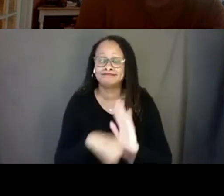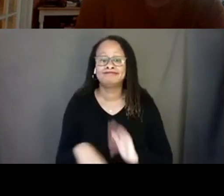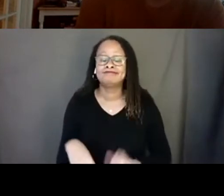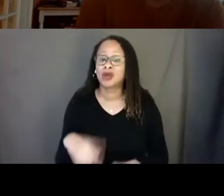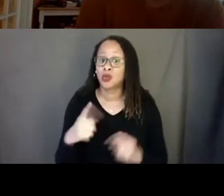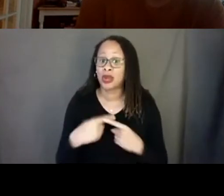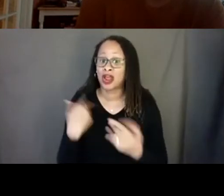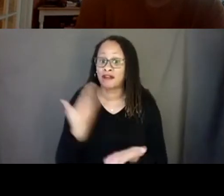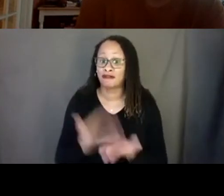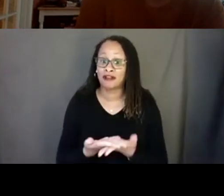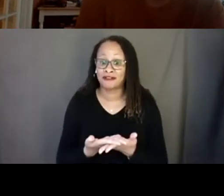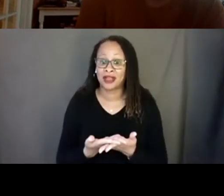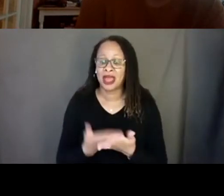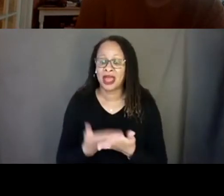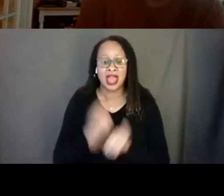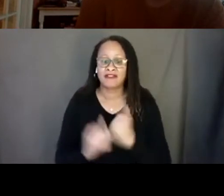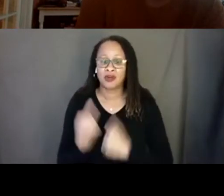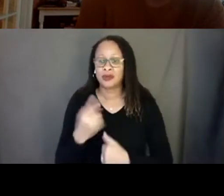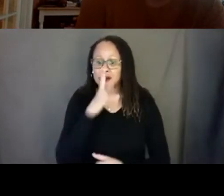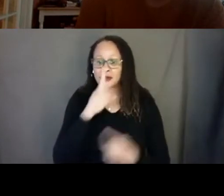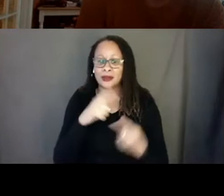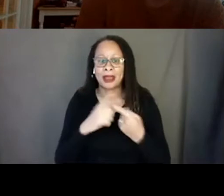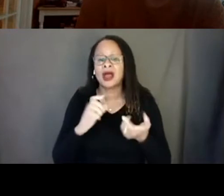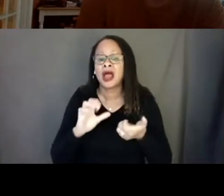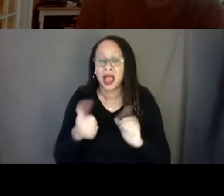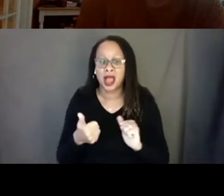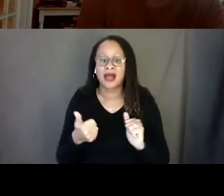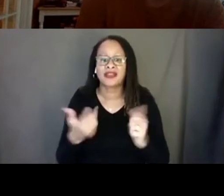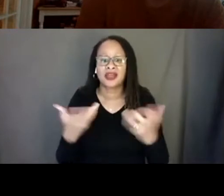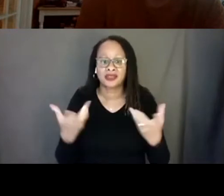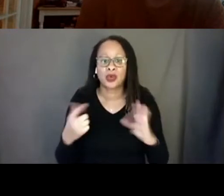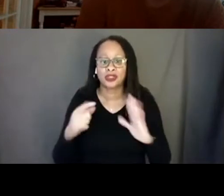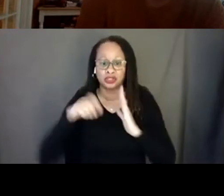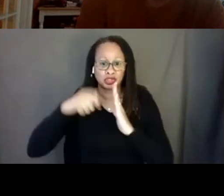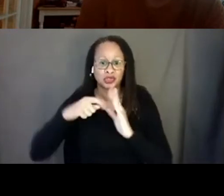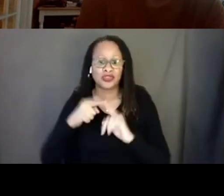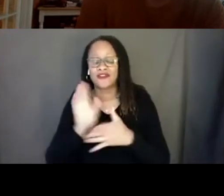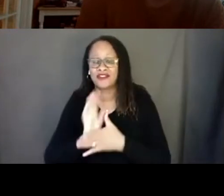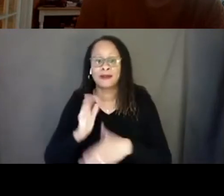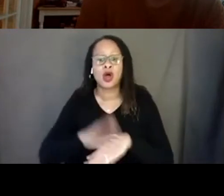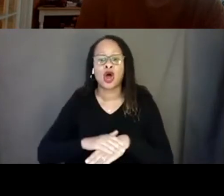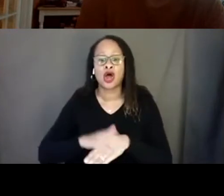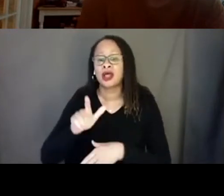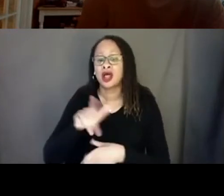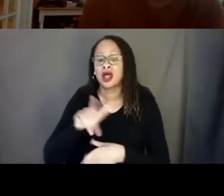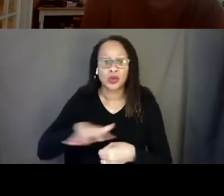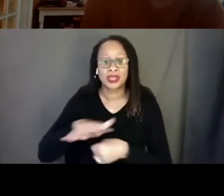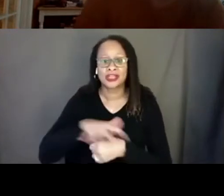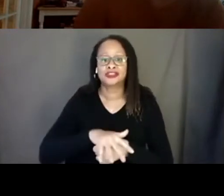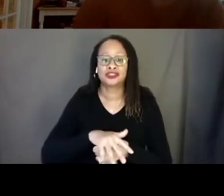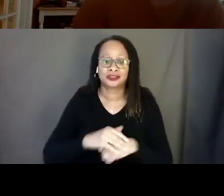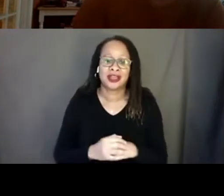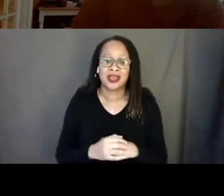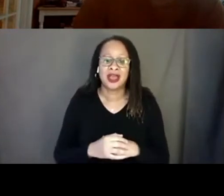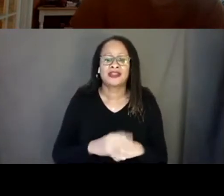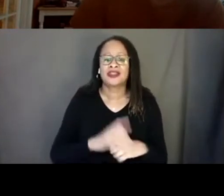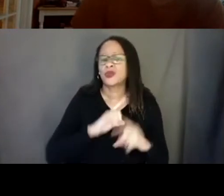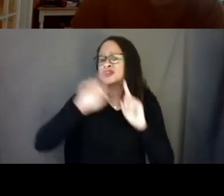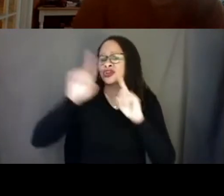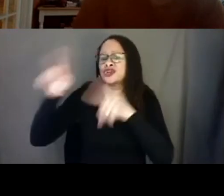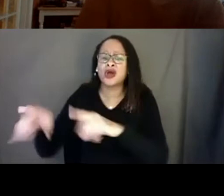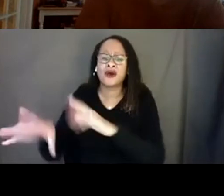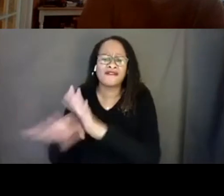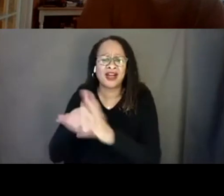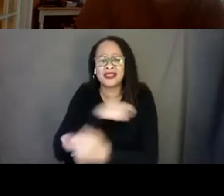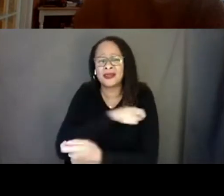got there was that everybody was talking about how they wanted to shoot their films on location, right? They wanted to like go out and find the